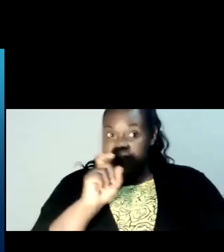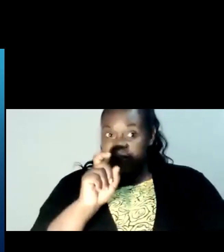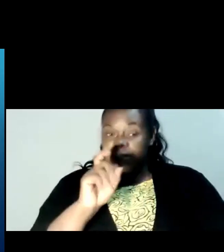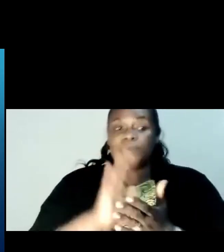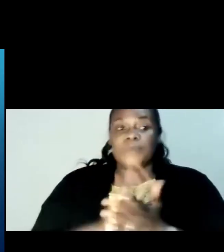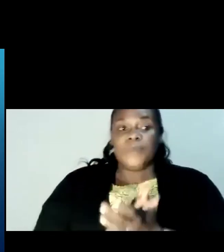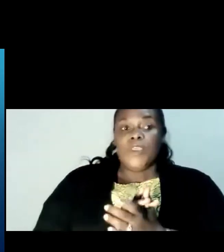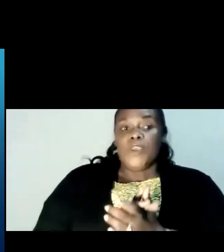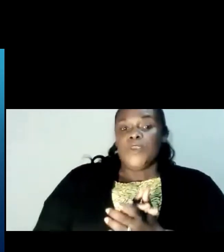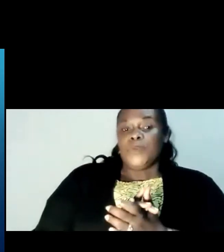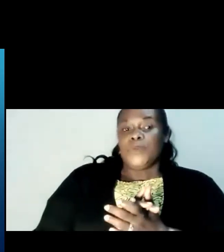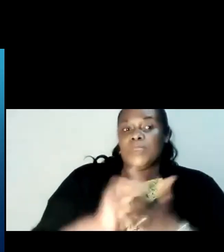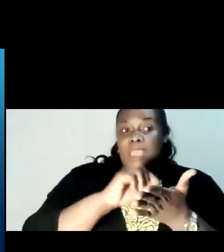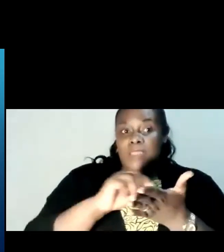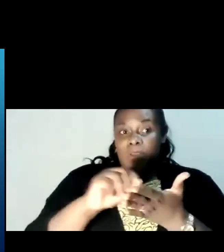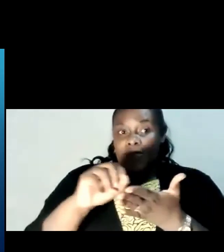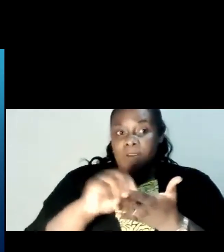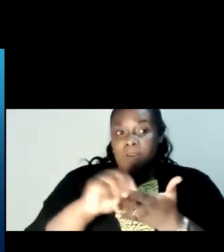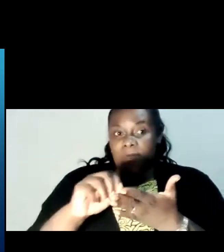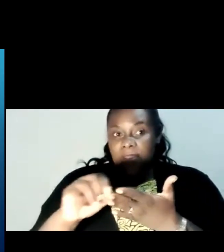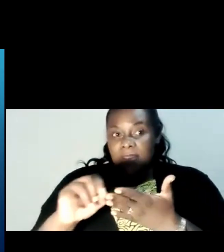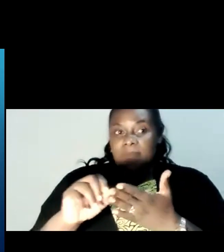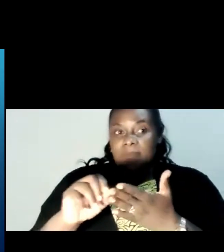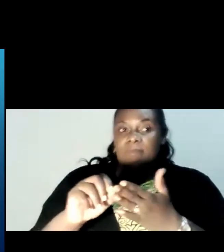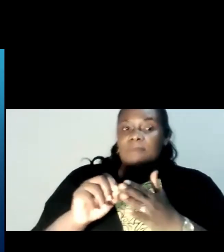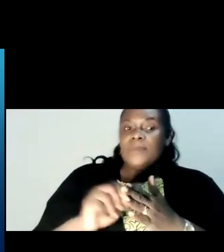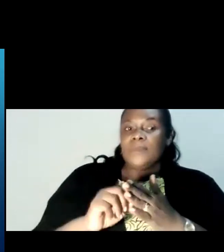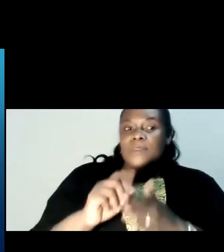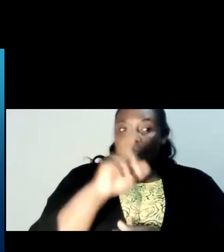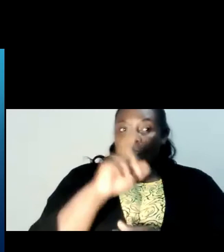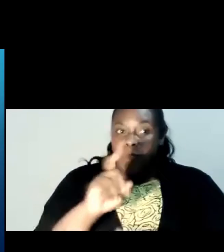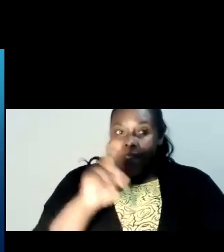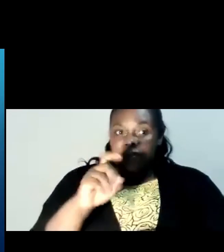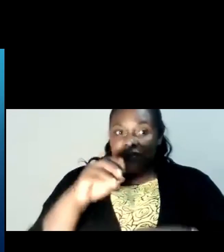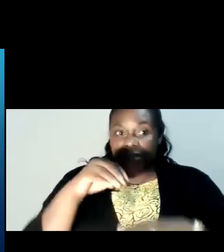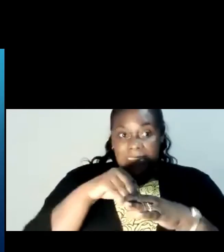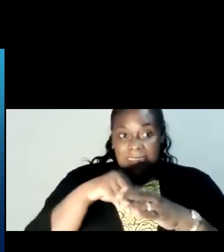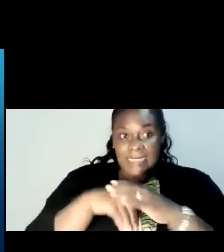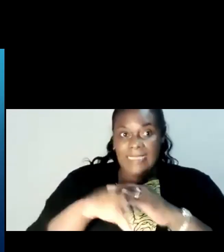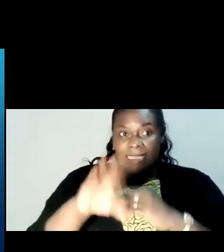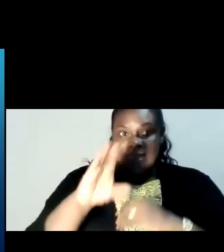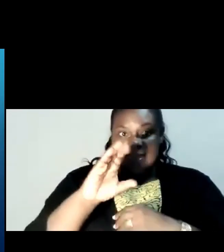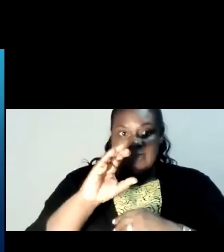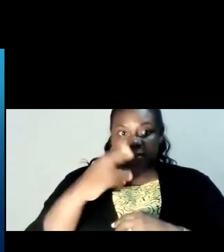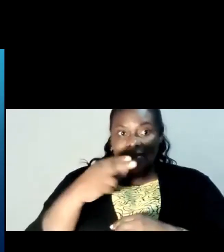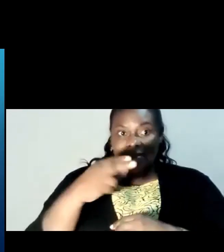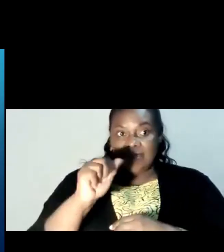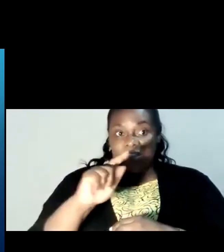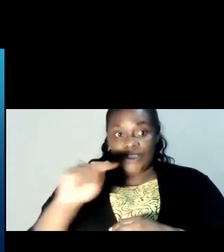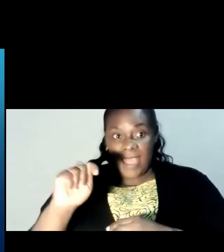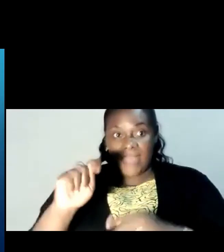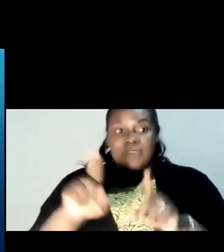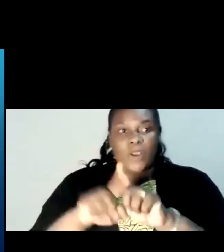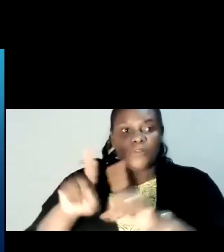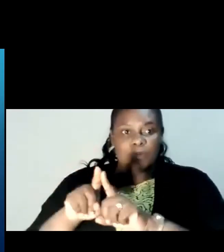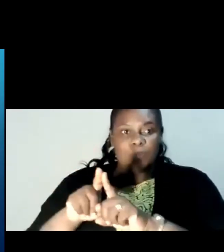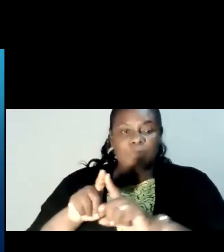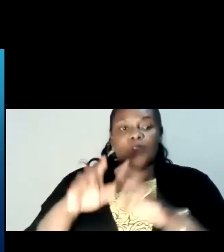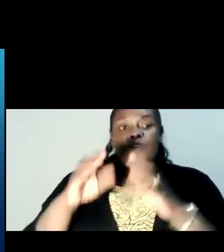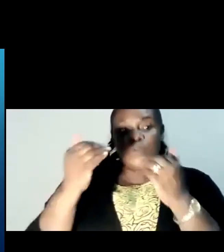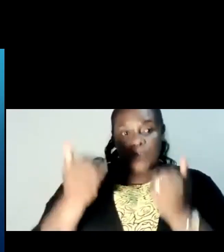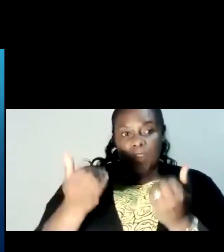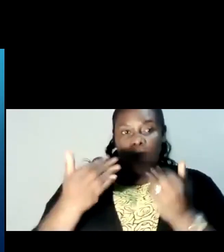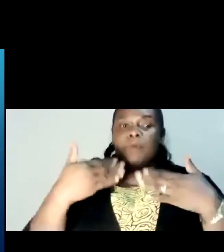the doctor. So that is enough of me talking now. Over to the